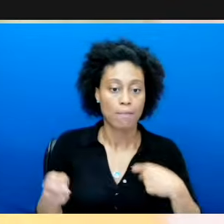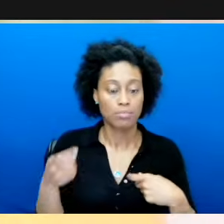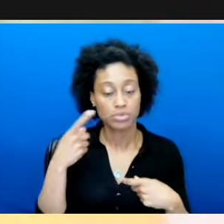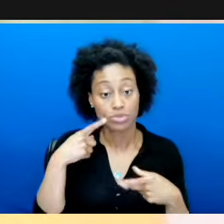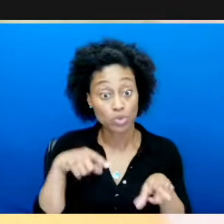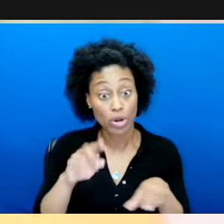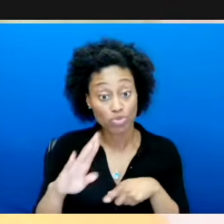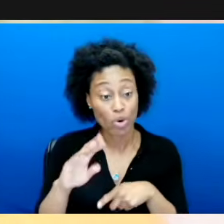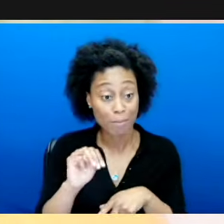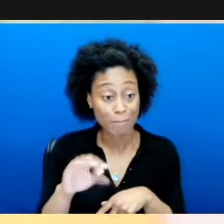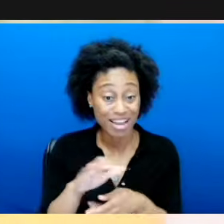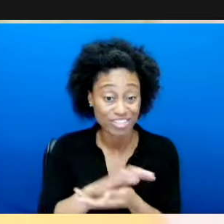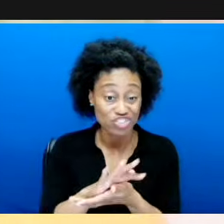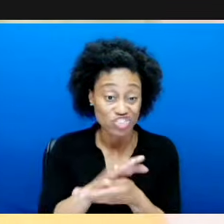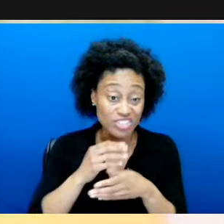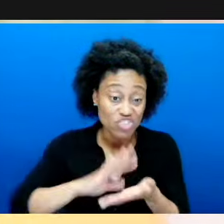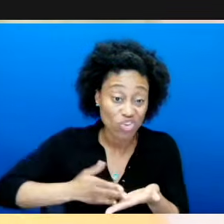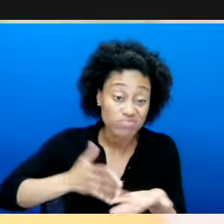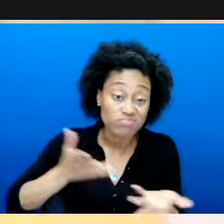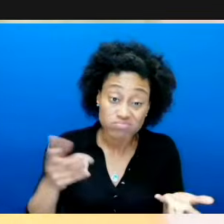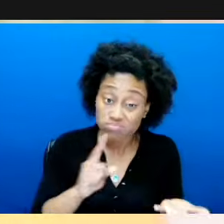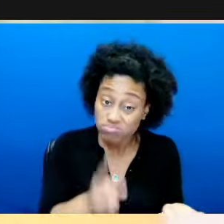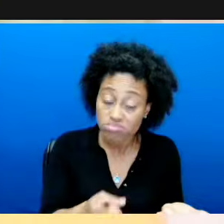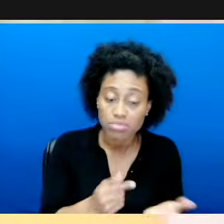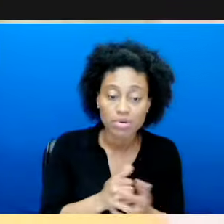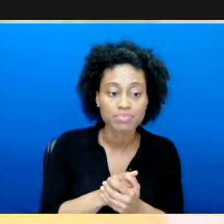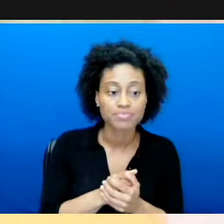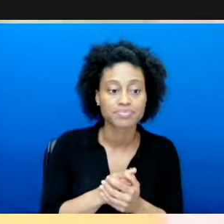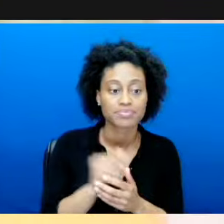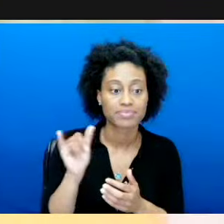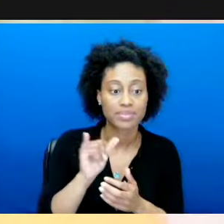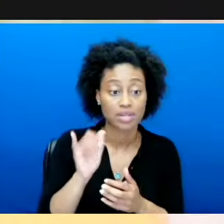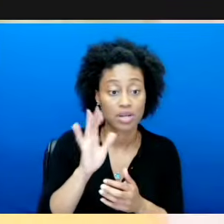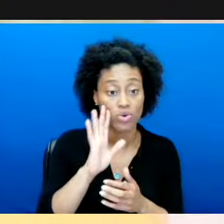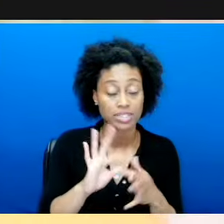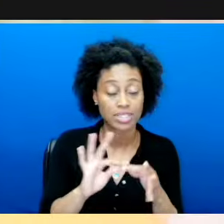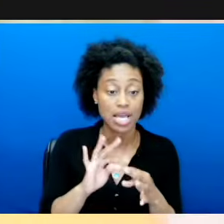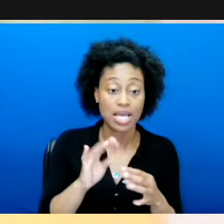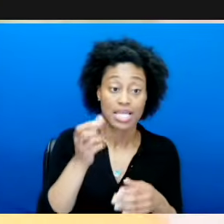I will also say that I think that like the